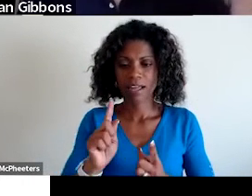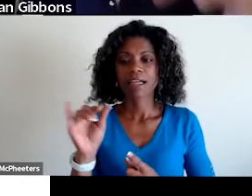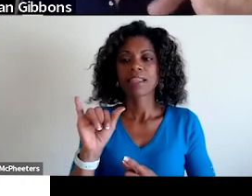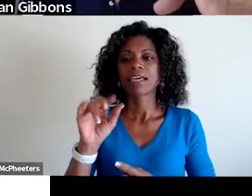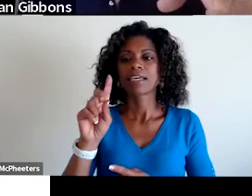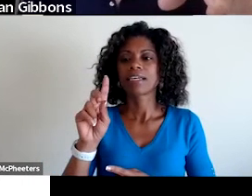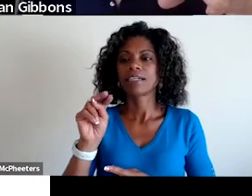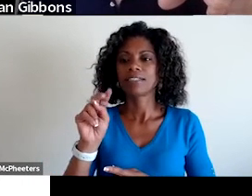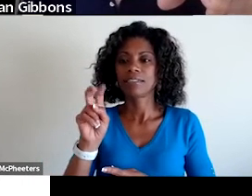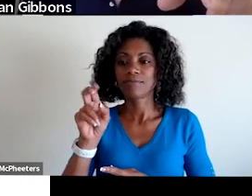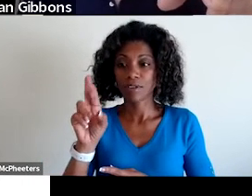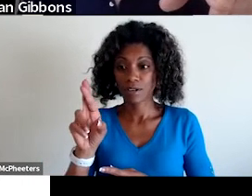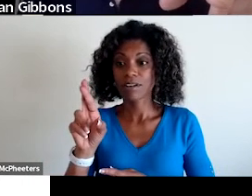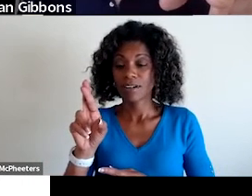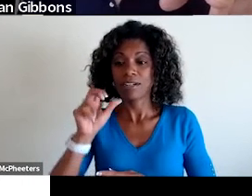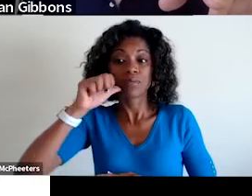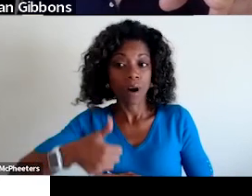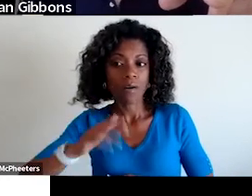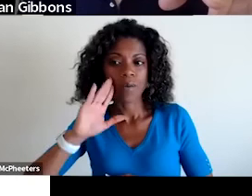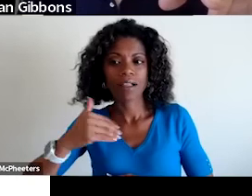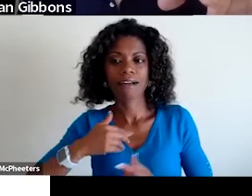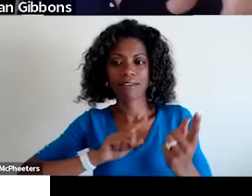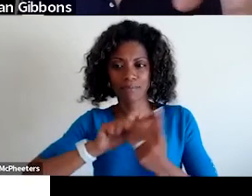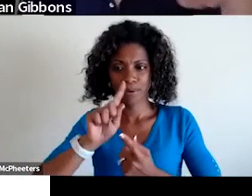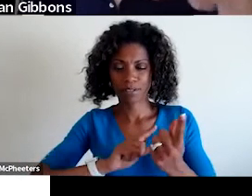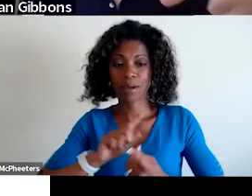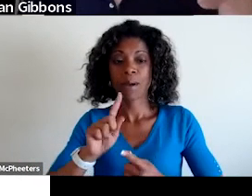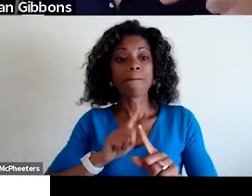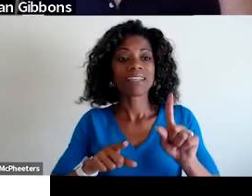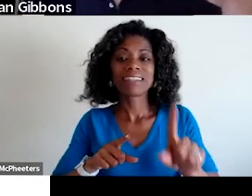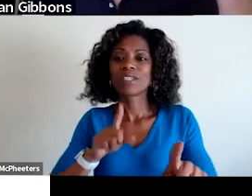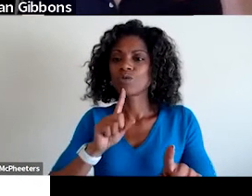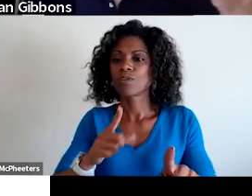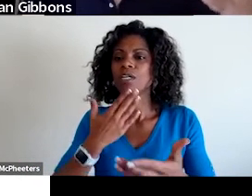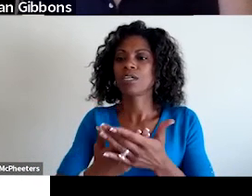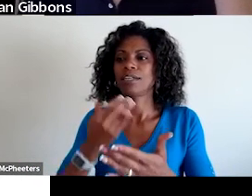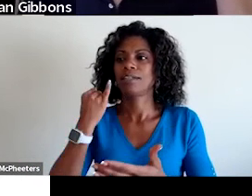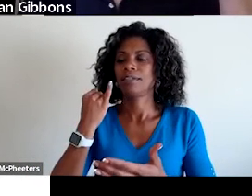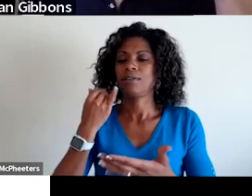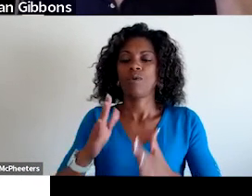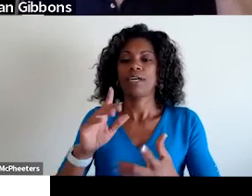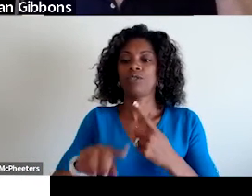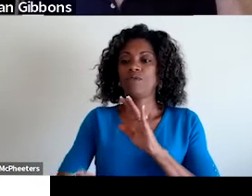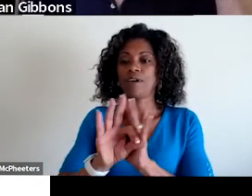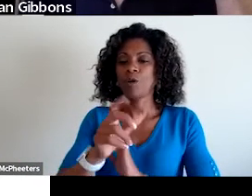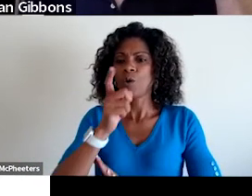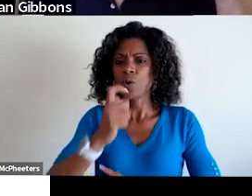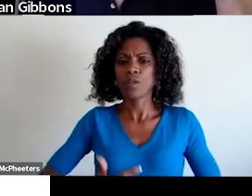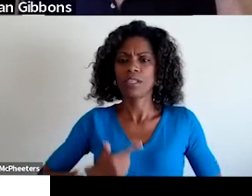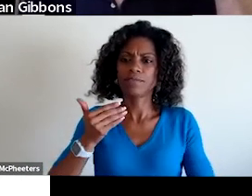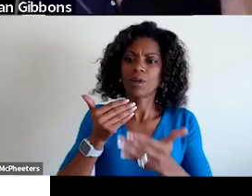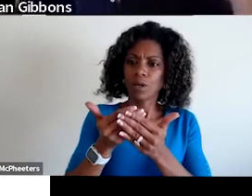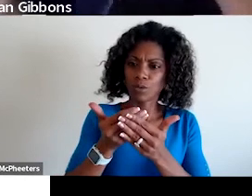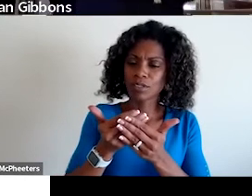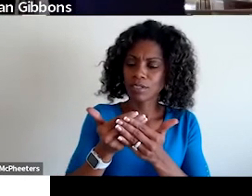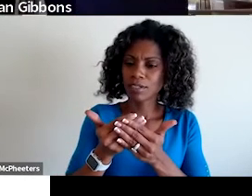tomorrow. But the idea is, again, getting to know folks who live in your backyard who are doing similar kinds of work. The network is wonderful in allowing